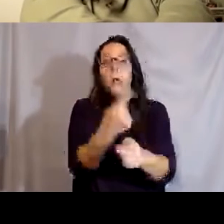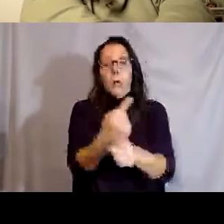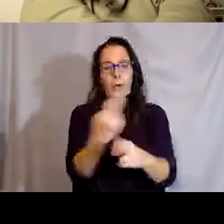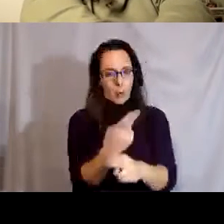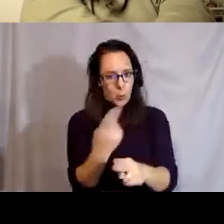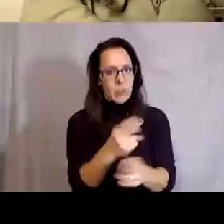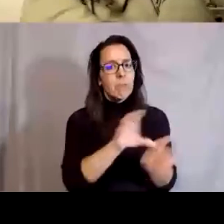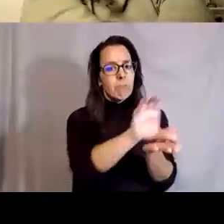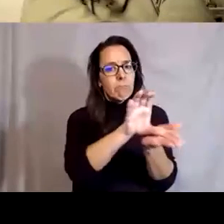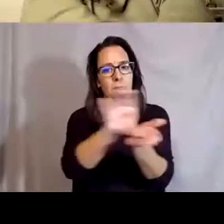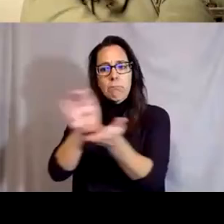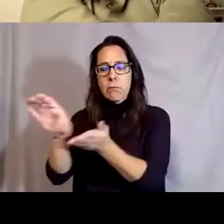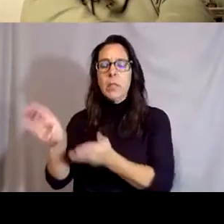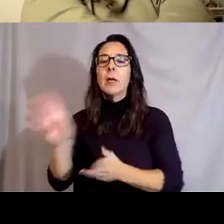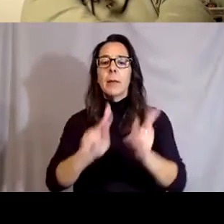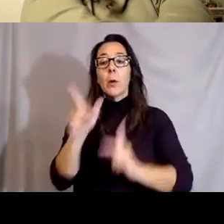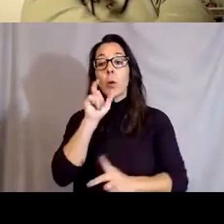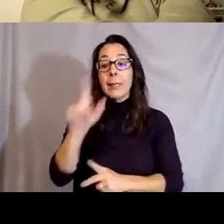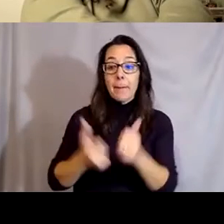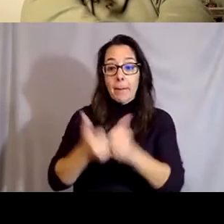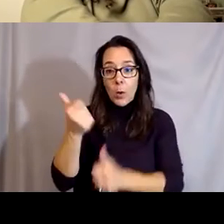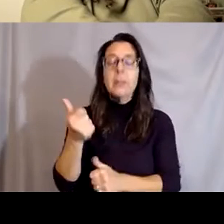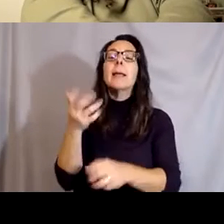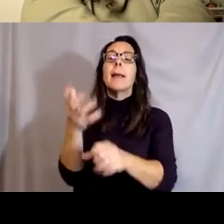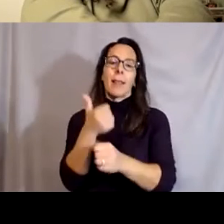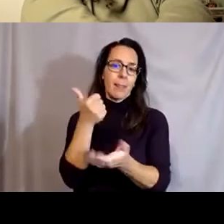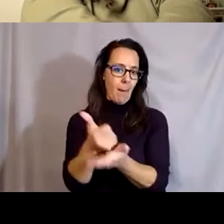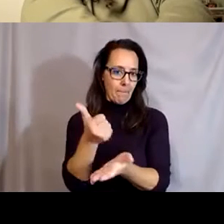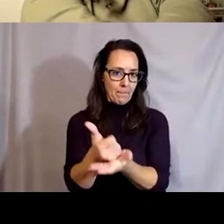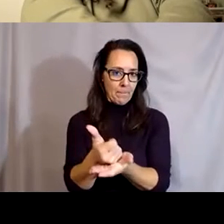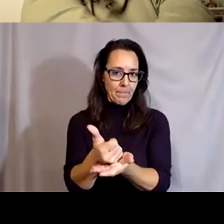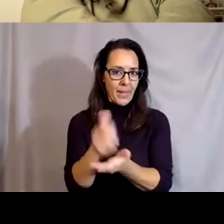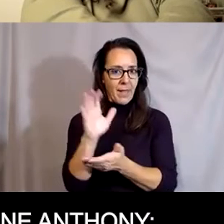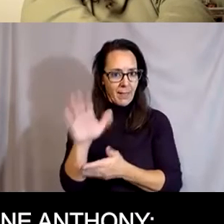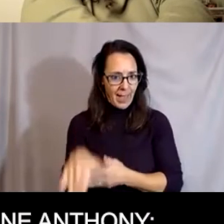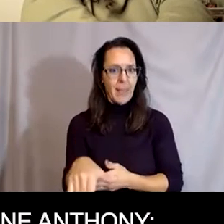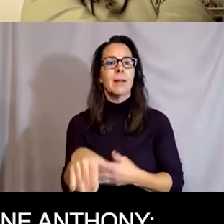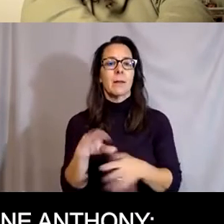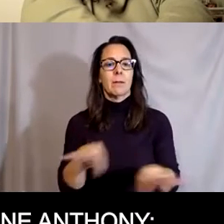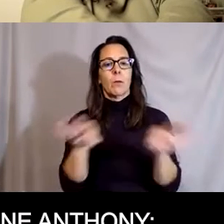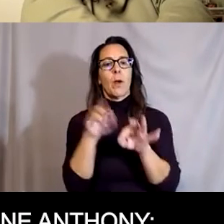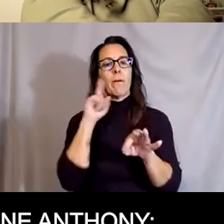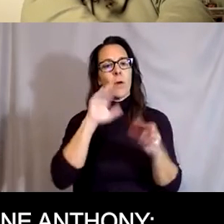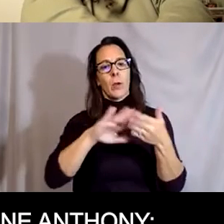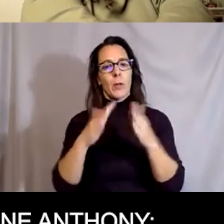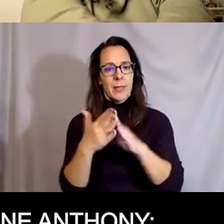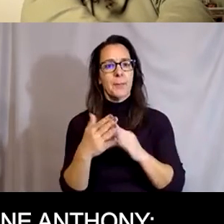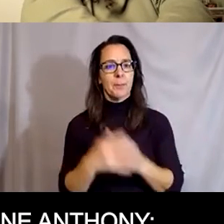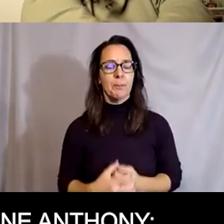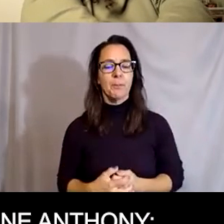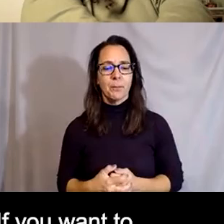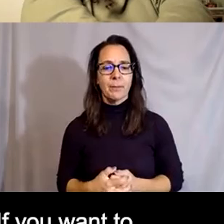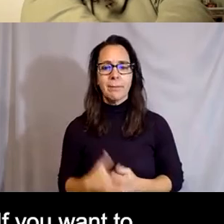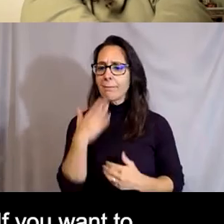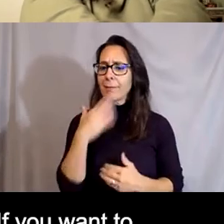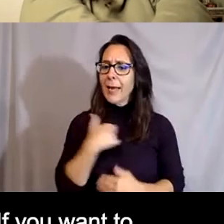who need it the most are getting the help they need, and that is really what the community can do most. Thank you, Assembly Member. I appreciate you being here. If you